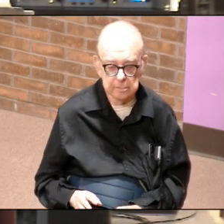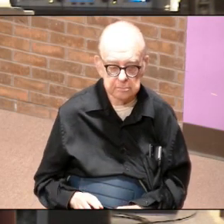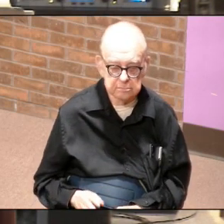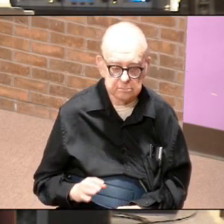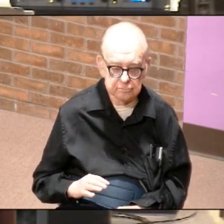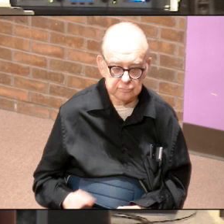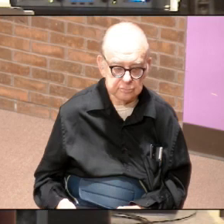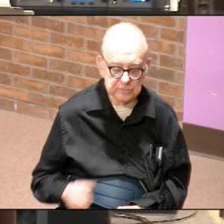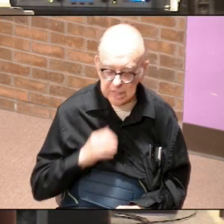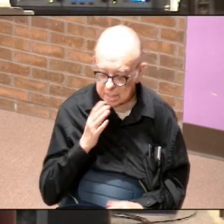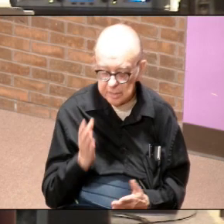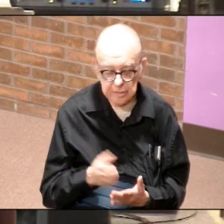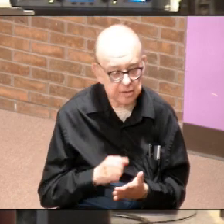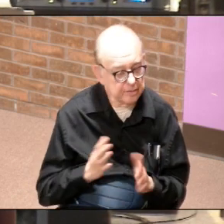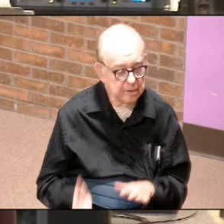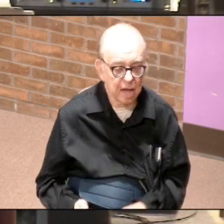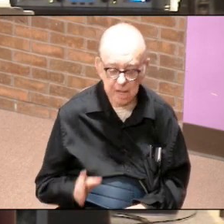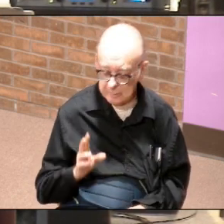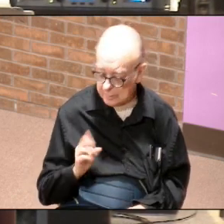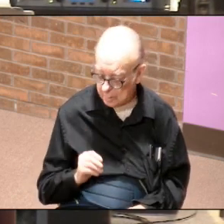Those kids didn't deserve to die.